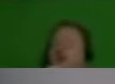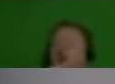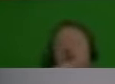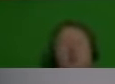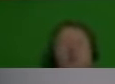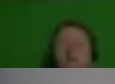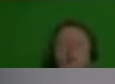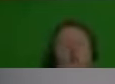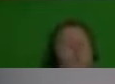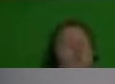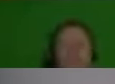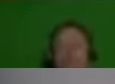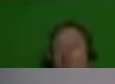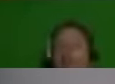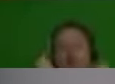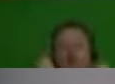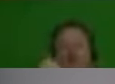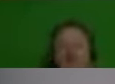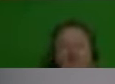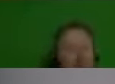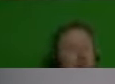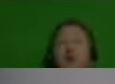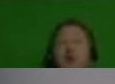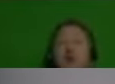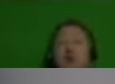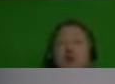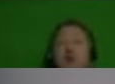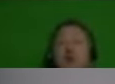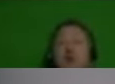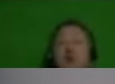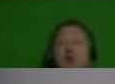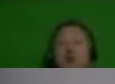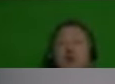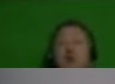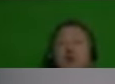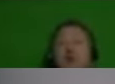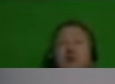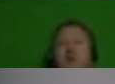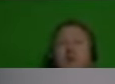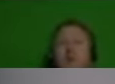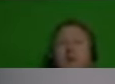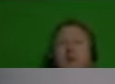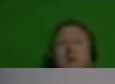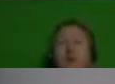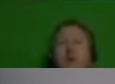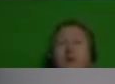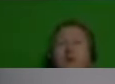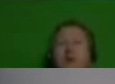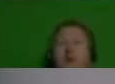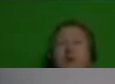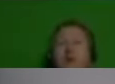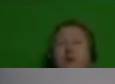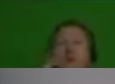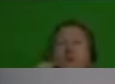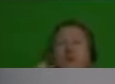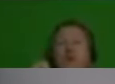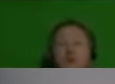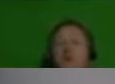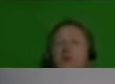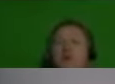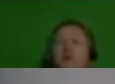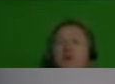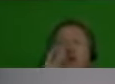simple fiscal and economic principles. Is the member addressing Honourable Van Rooyen or the